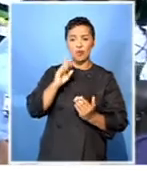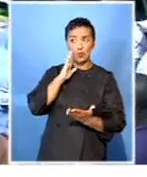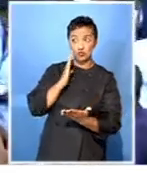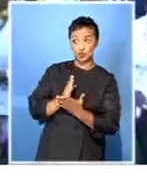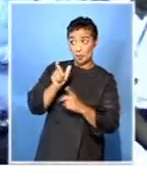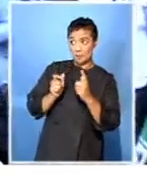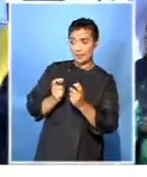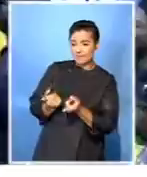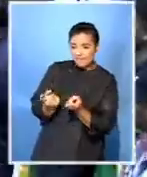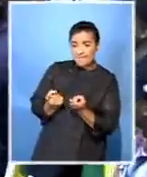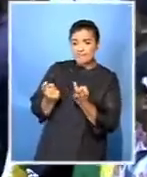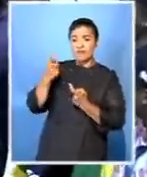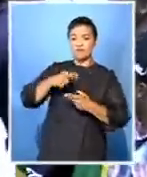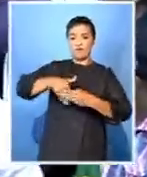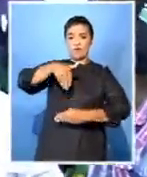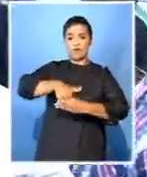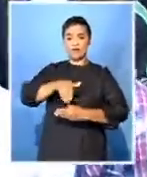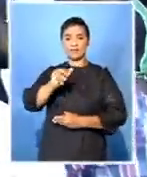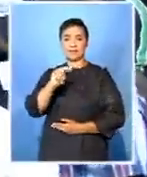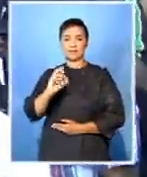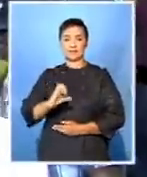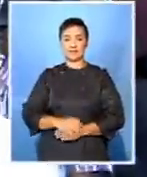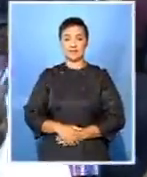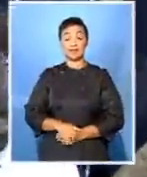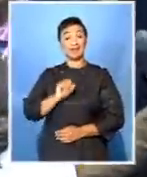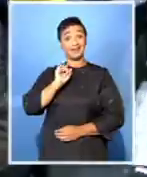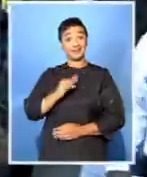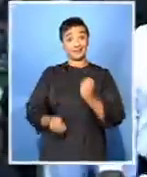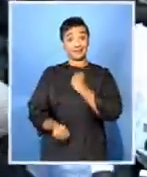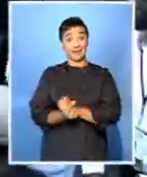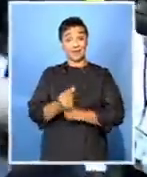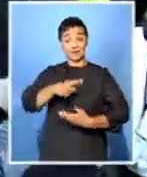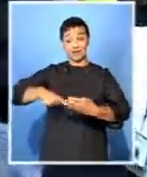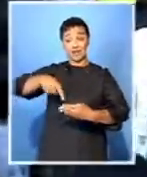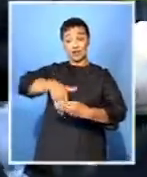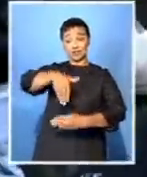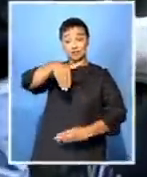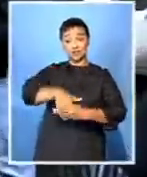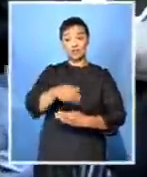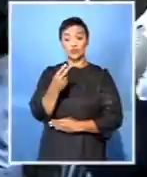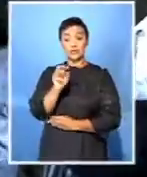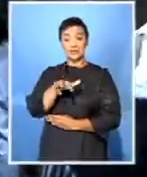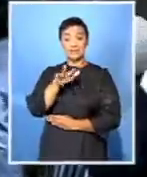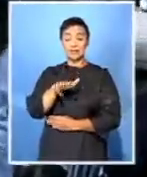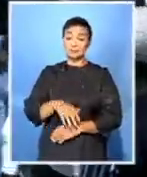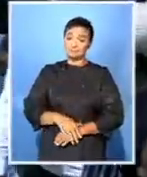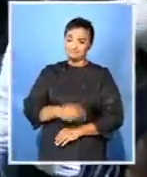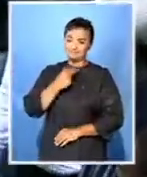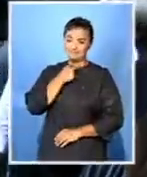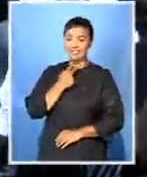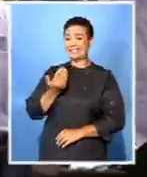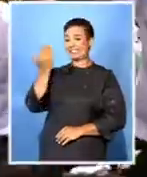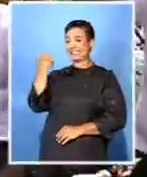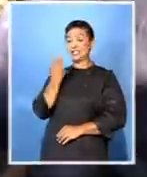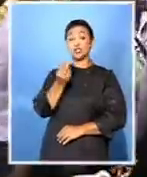elections. This matter will likely affect the ANC negatively come 2019. The party lost support in 2014 due to